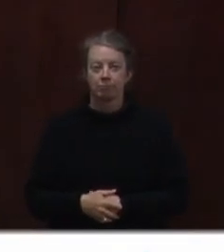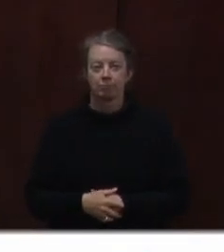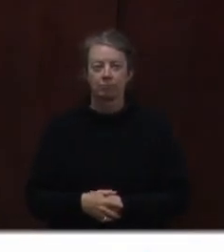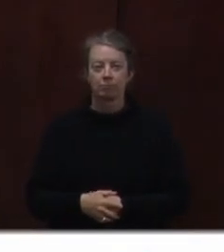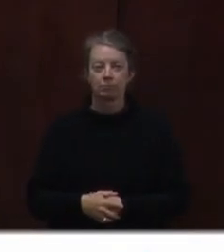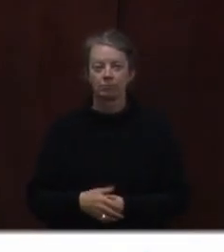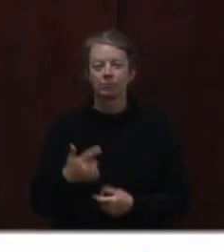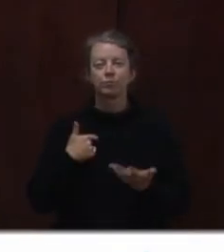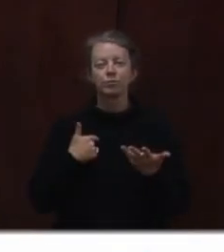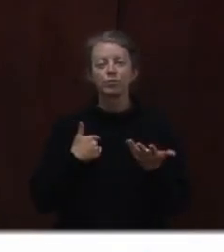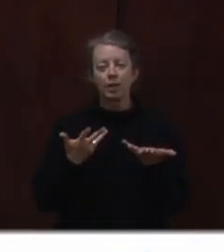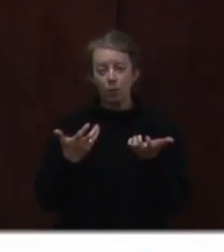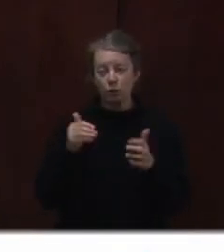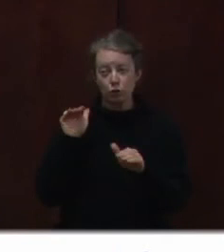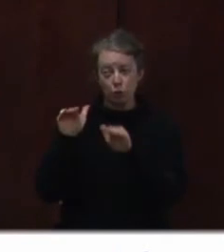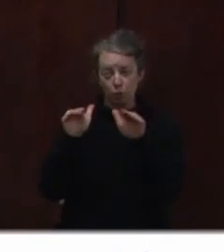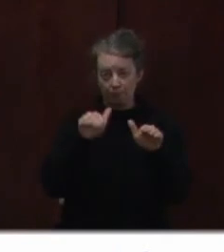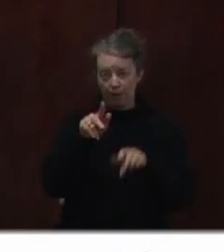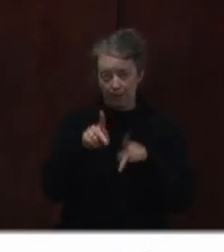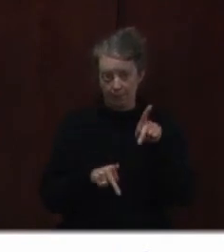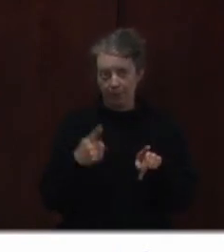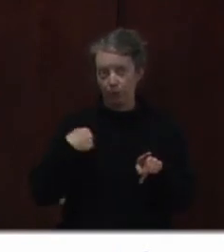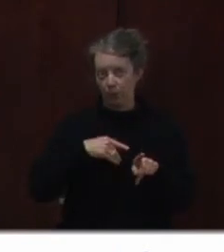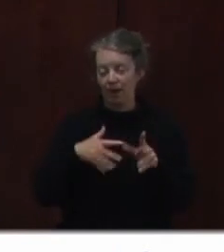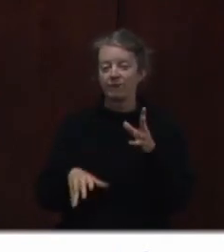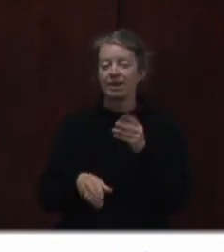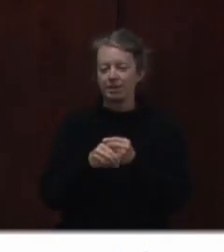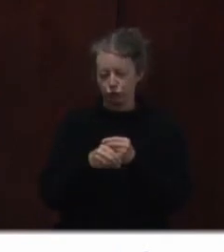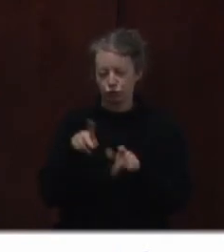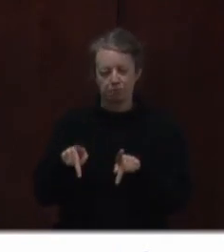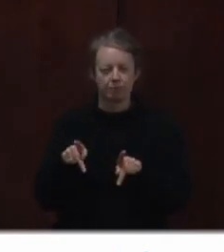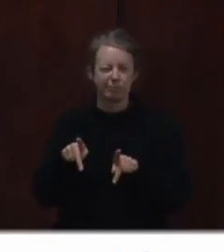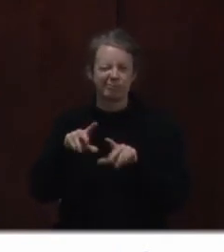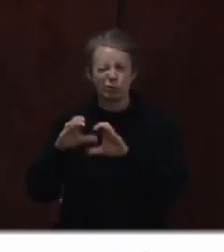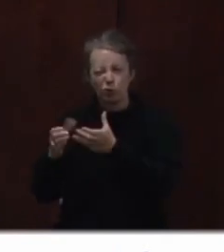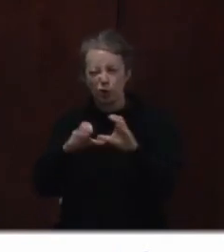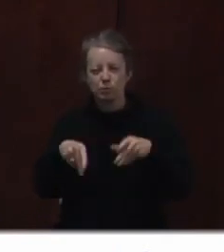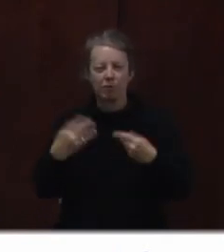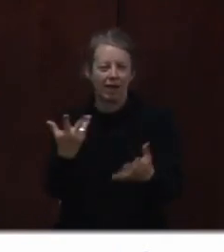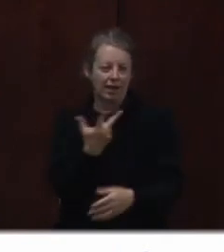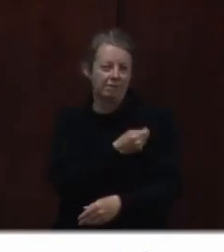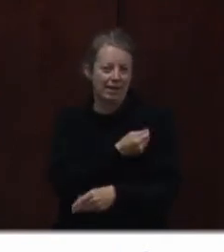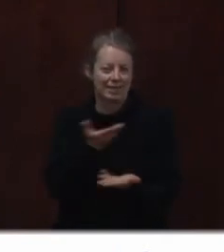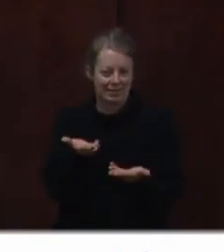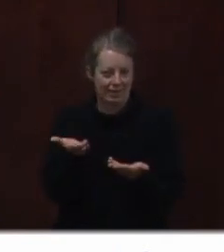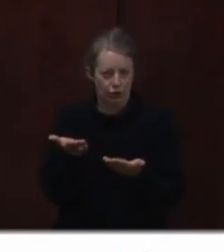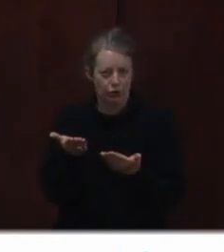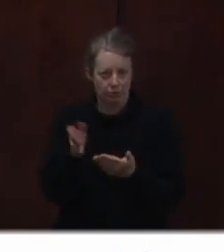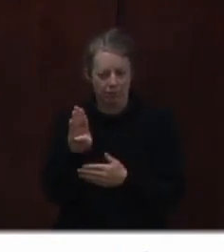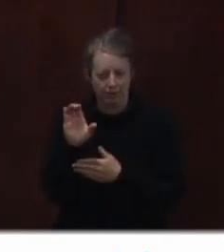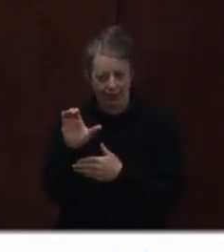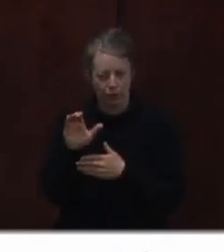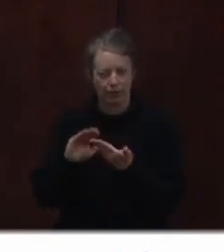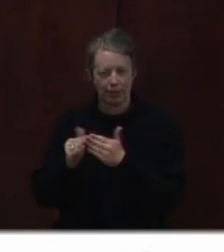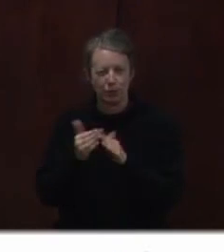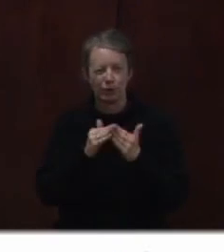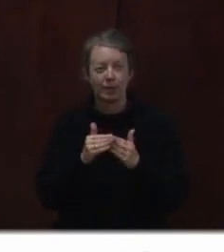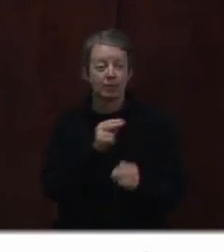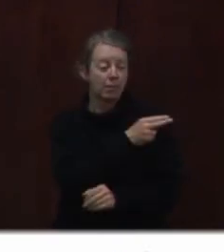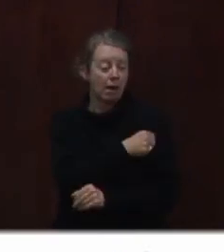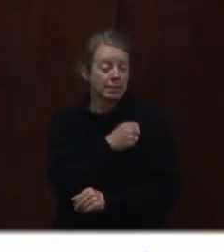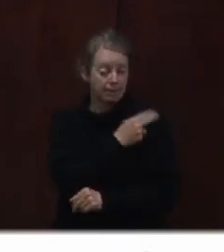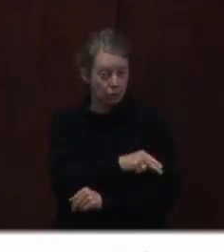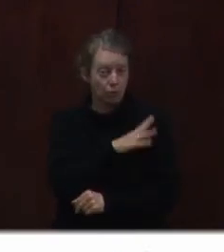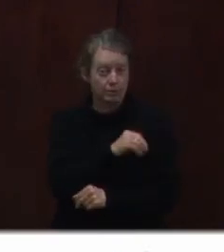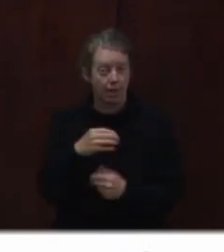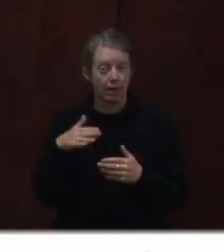And I did want to remind folks that we do have additional vaccine providers in our community. Hospitals and local health departments were the first brought